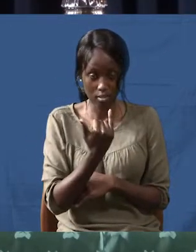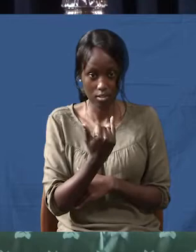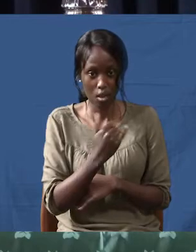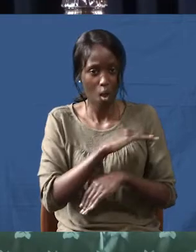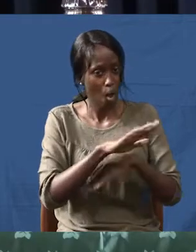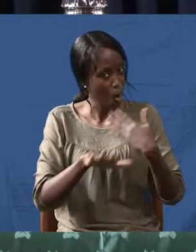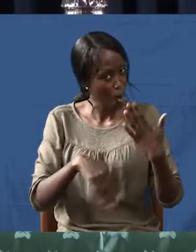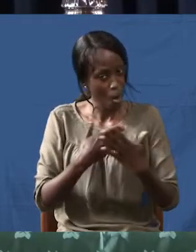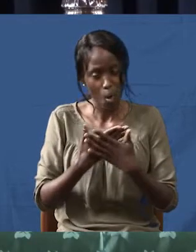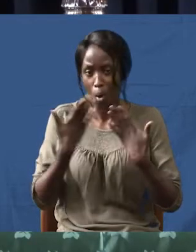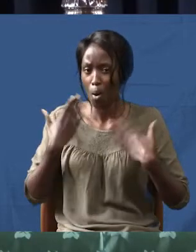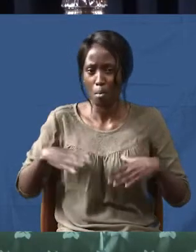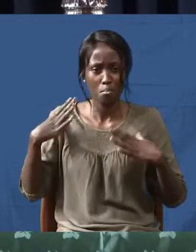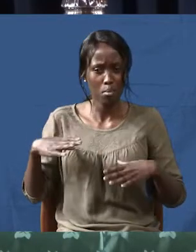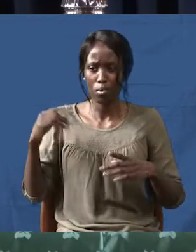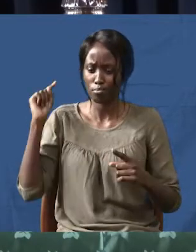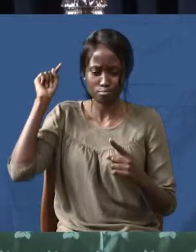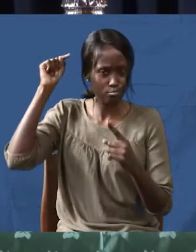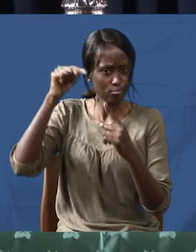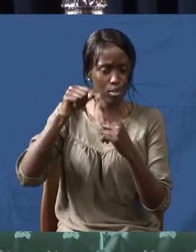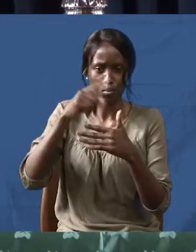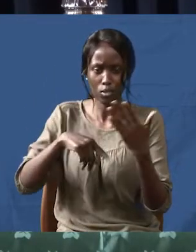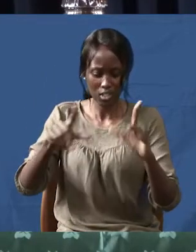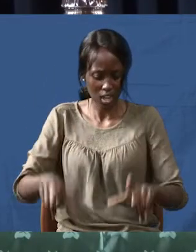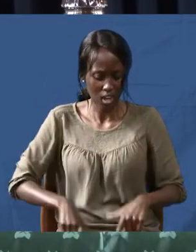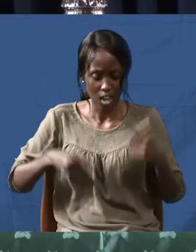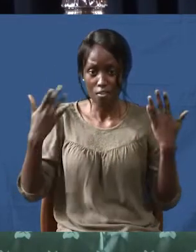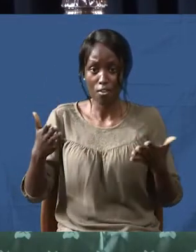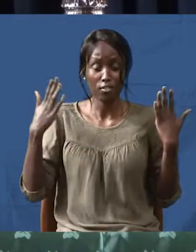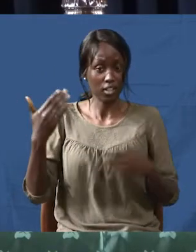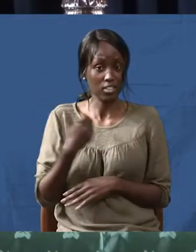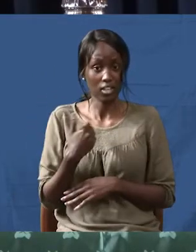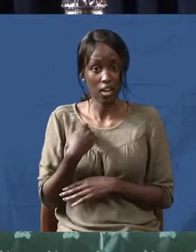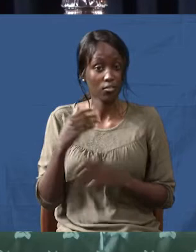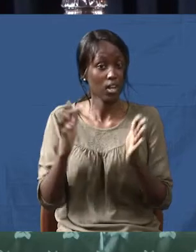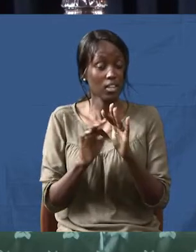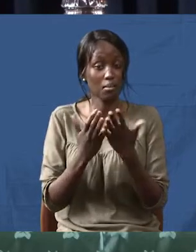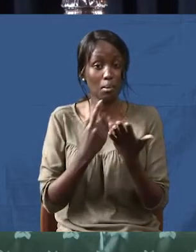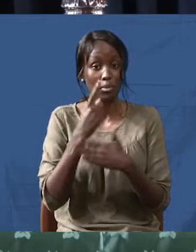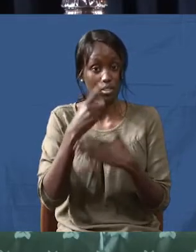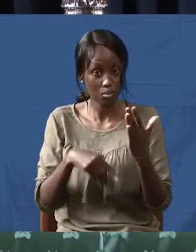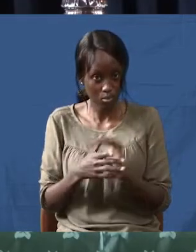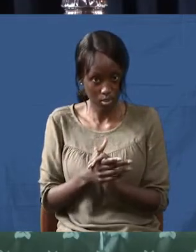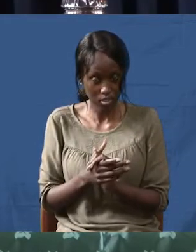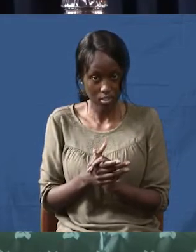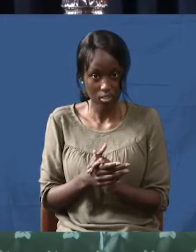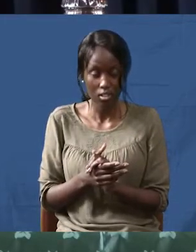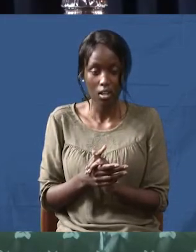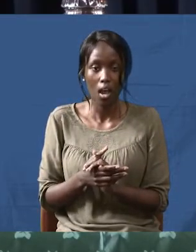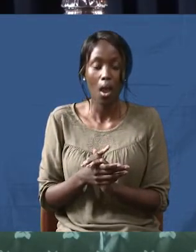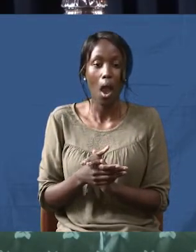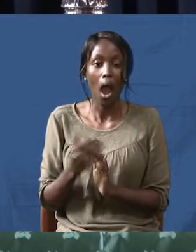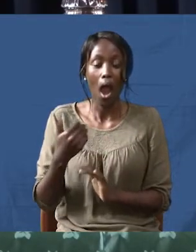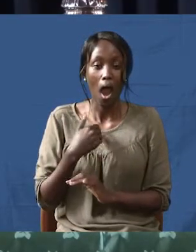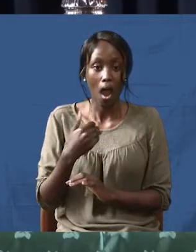all of us, our aim is to live for eternity. And the word says you will then put your treasure in